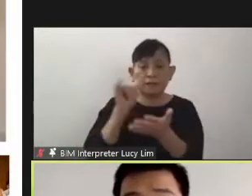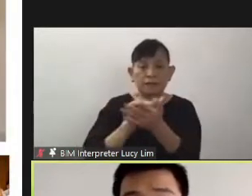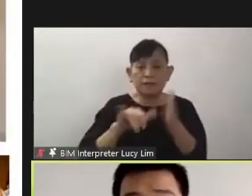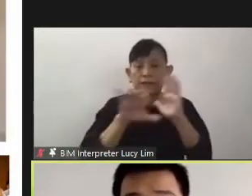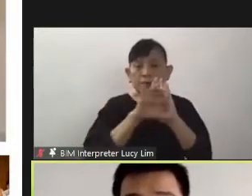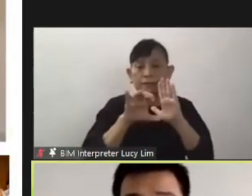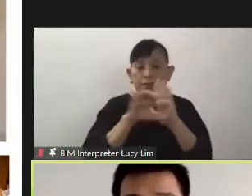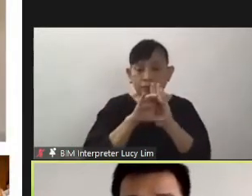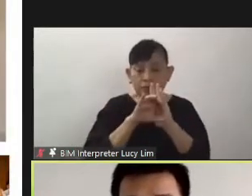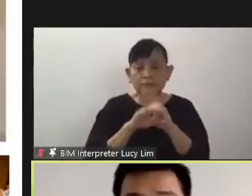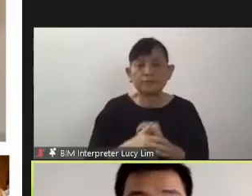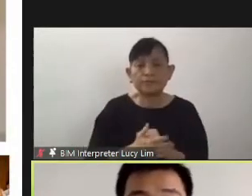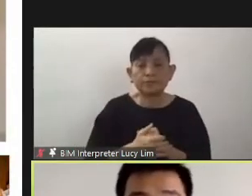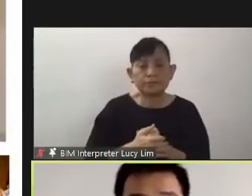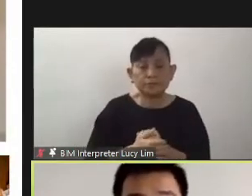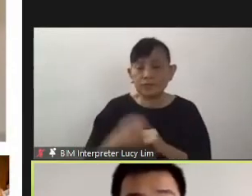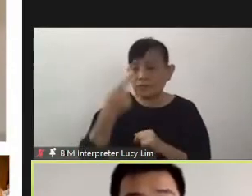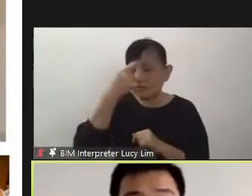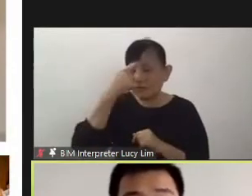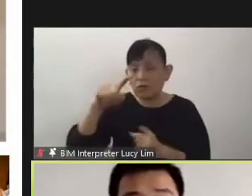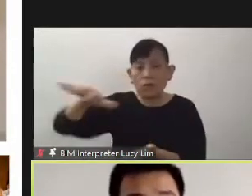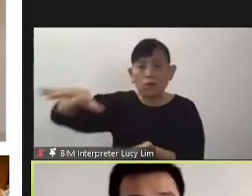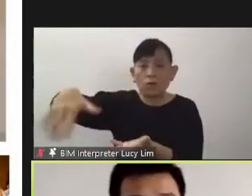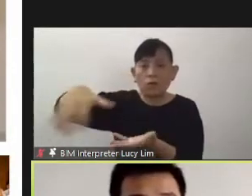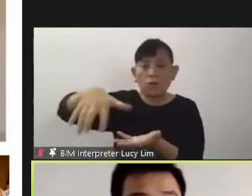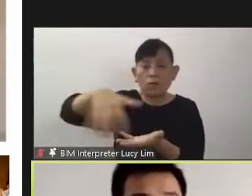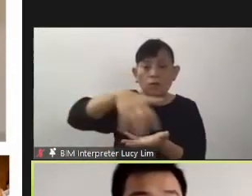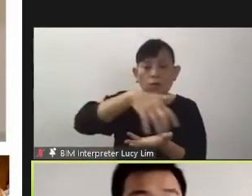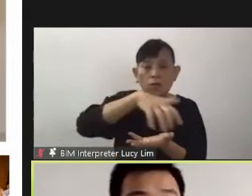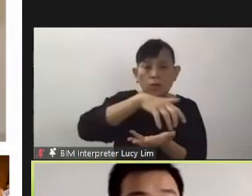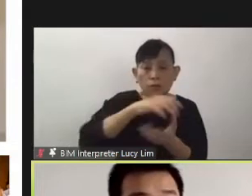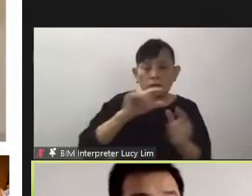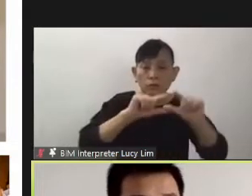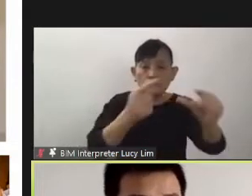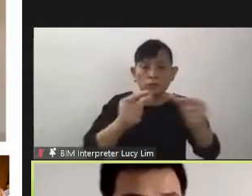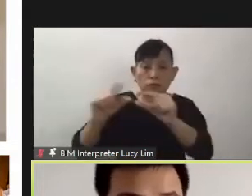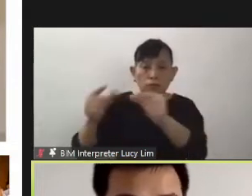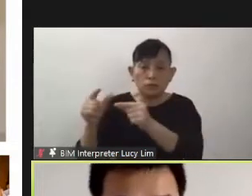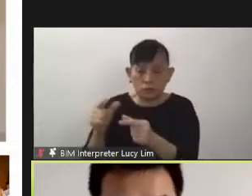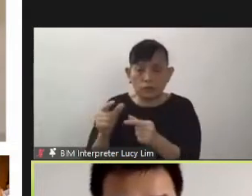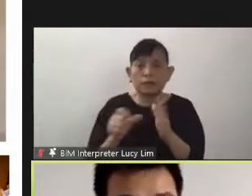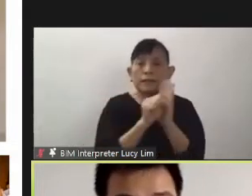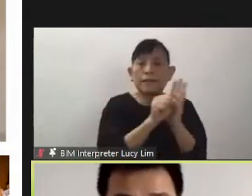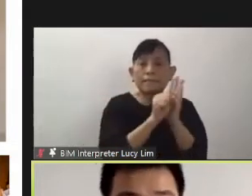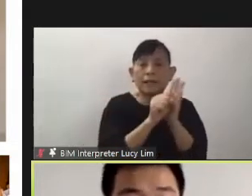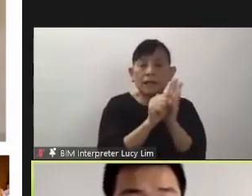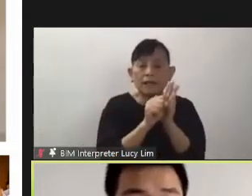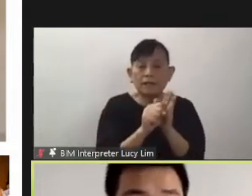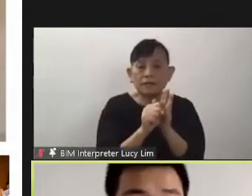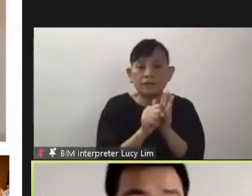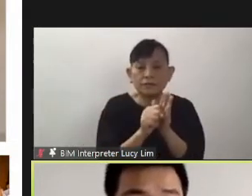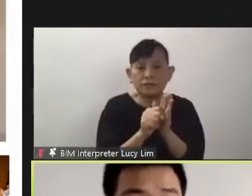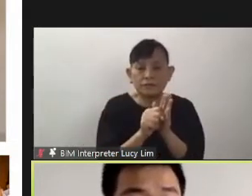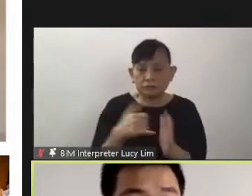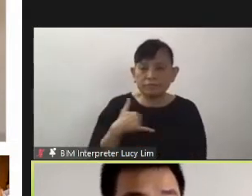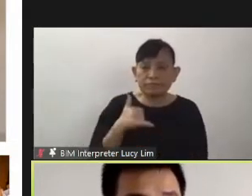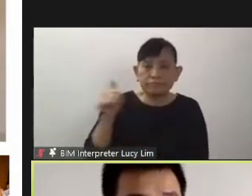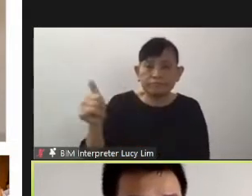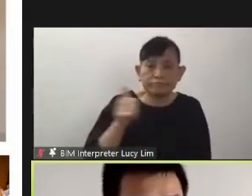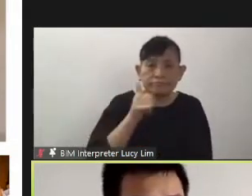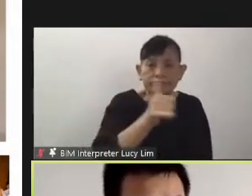that, to collect, we have also organized a group of team to collect the sampling. And we went to a few places